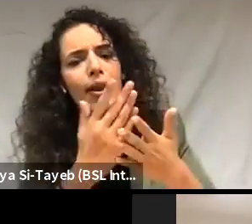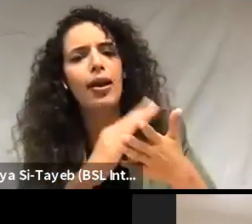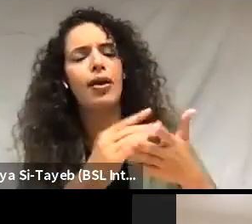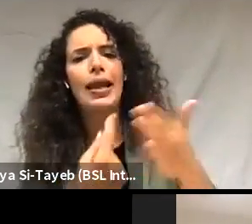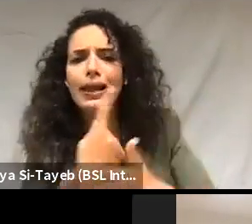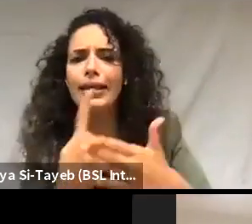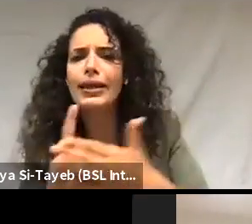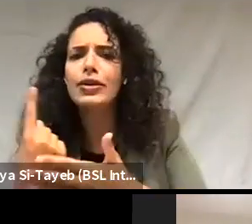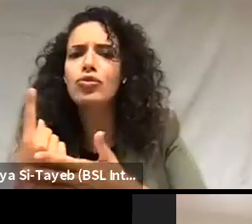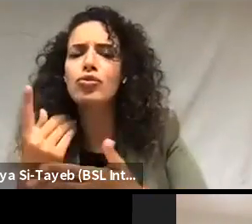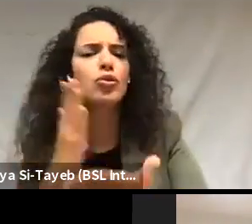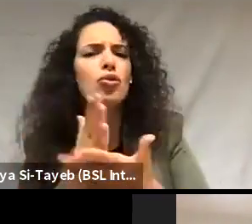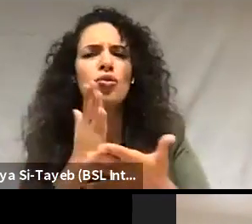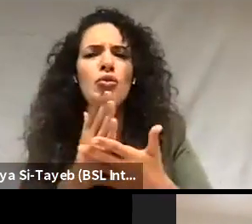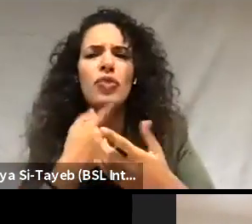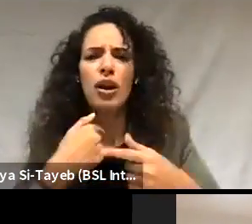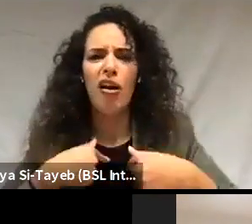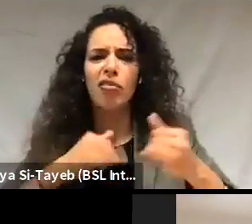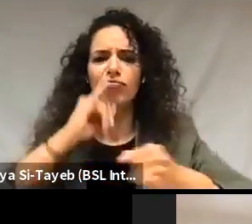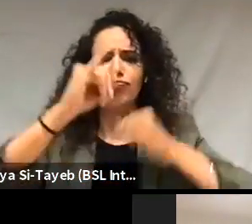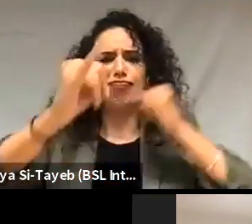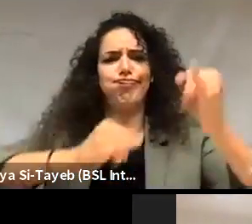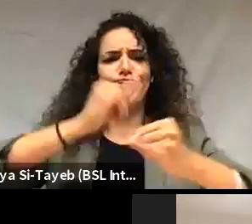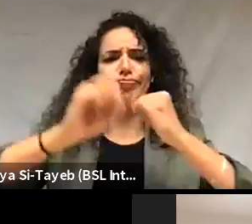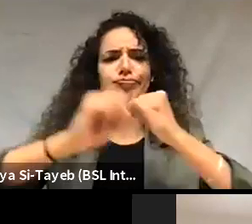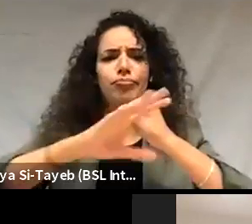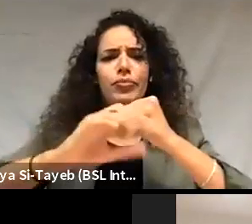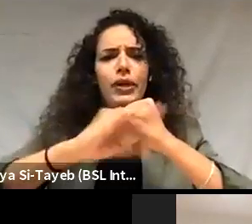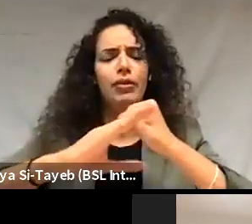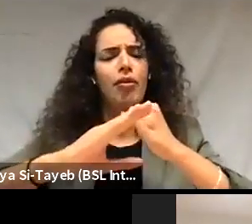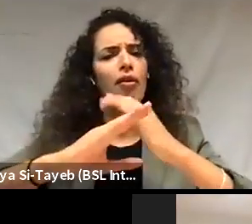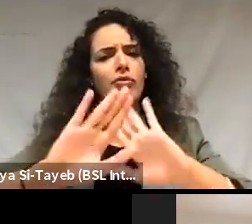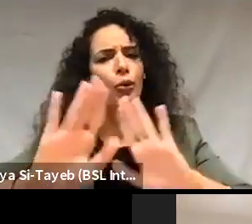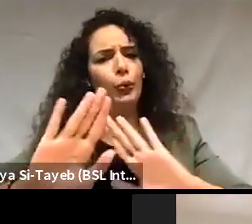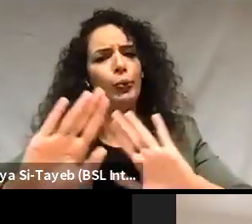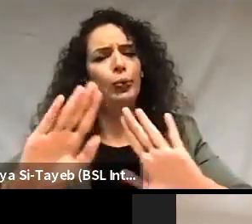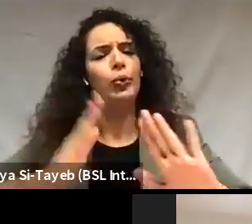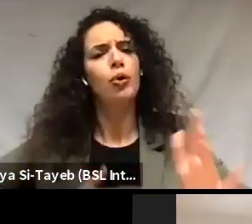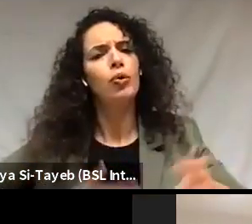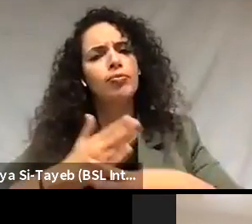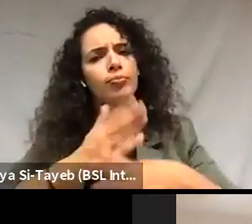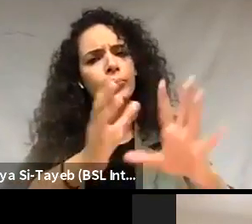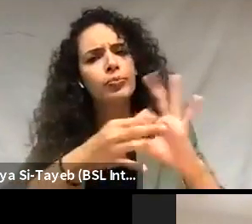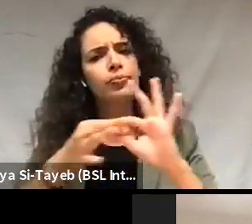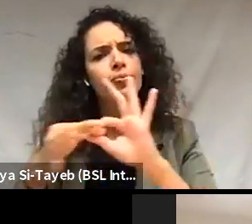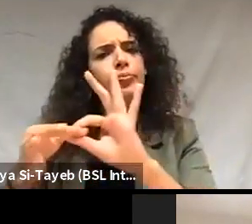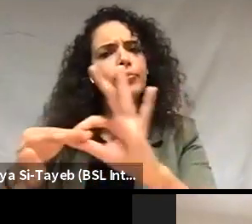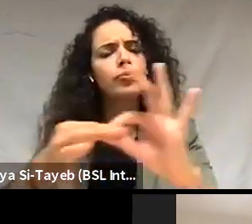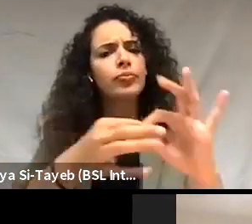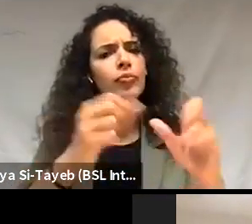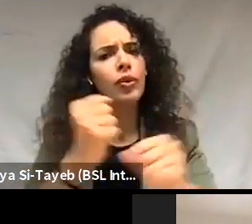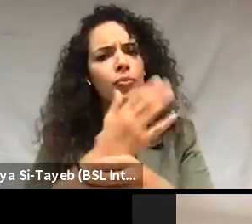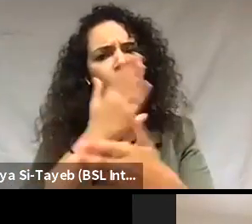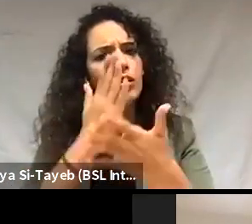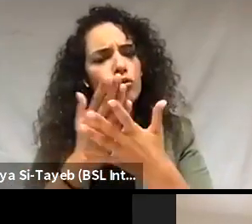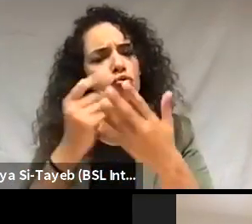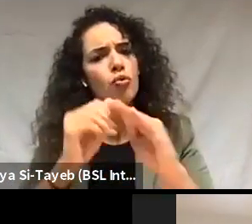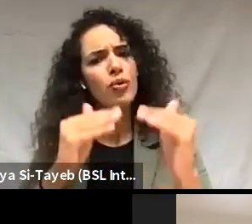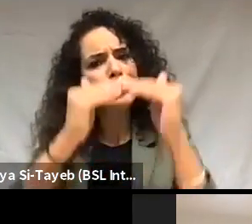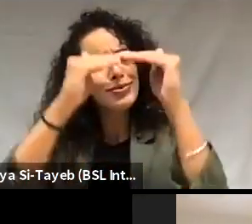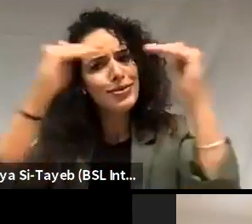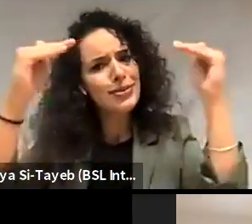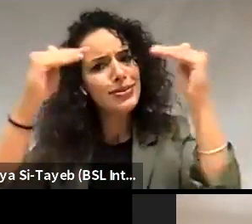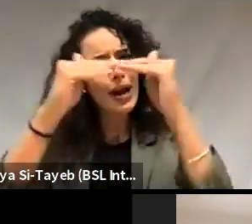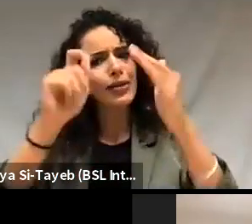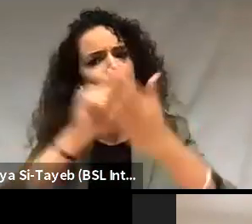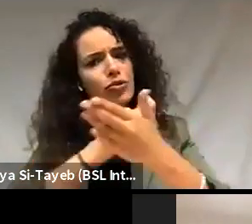of bashing the media in any way. It's about working together to ensure that we kind of uphold the standards of journalism in terms